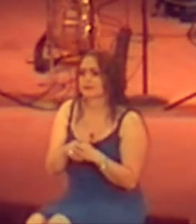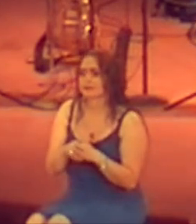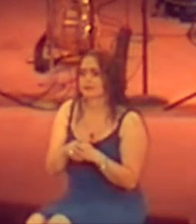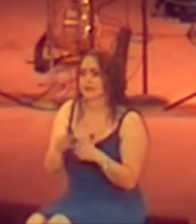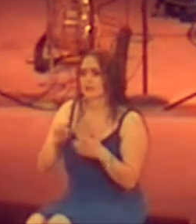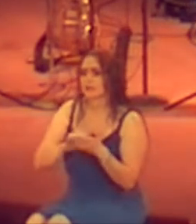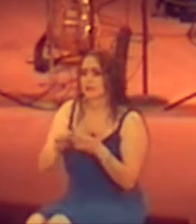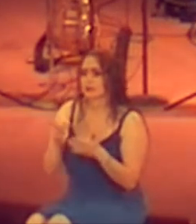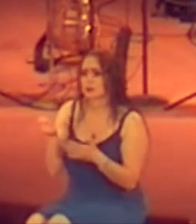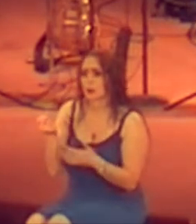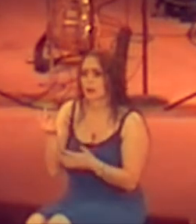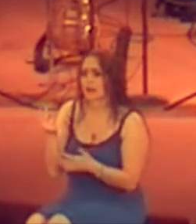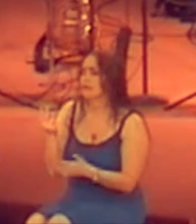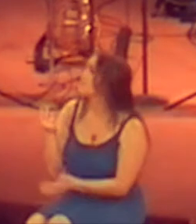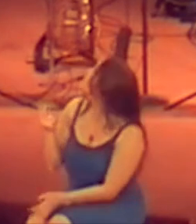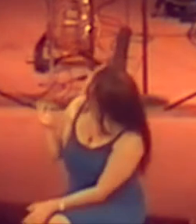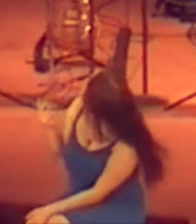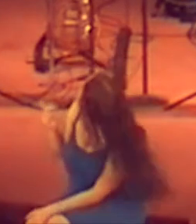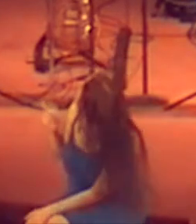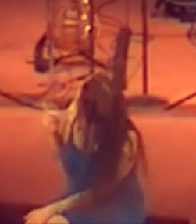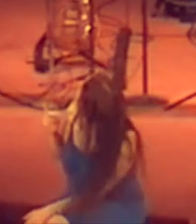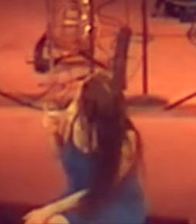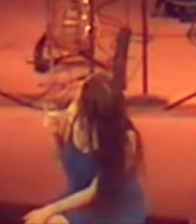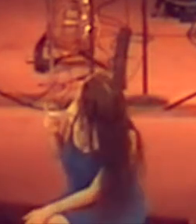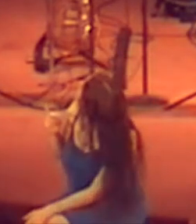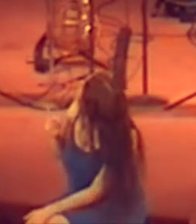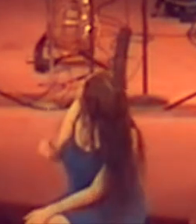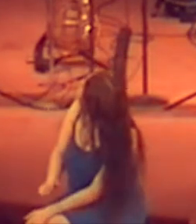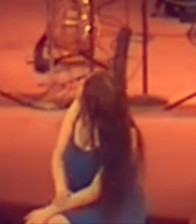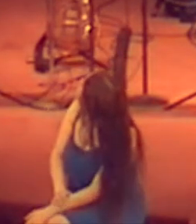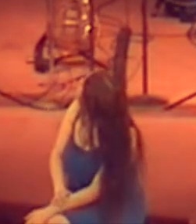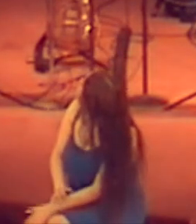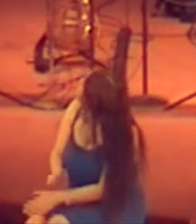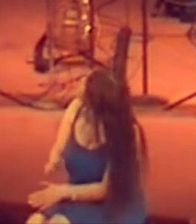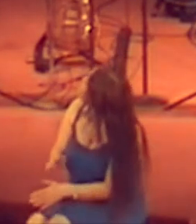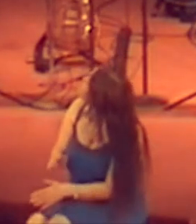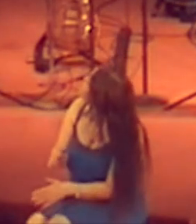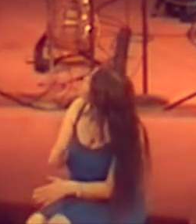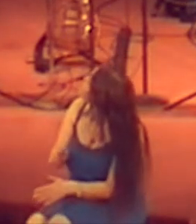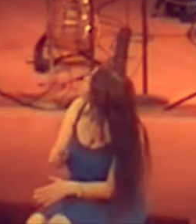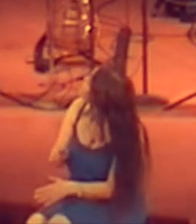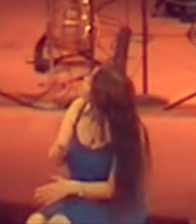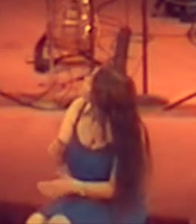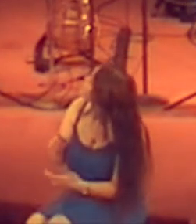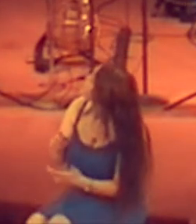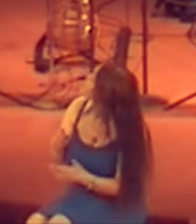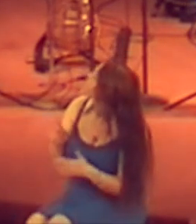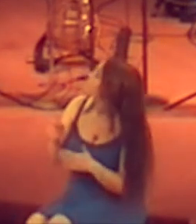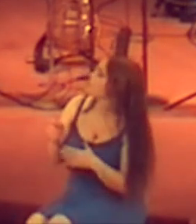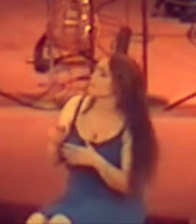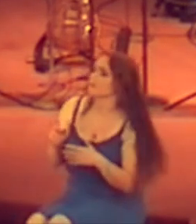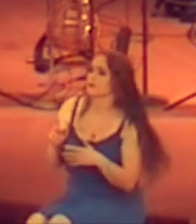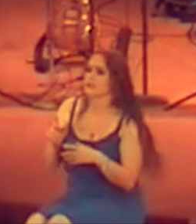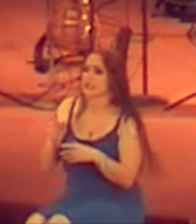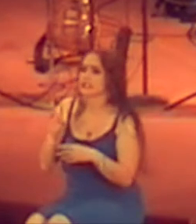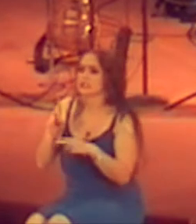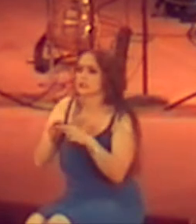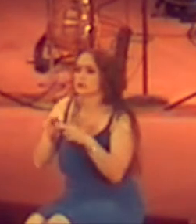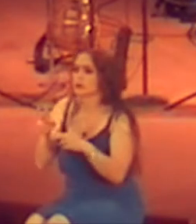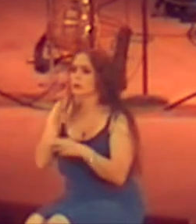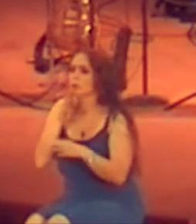Verse 12. Can a fig tree, my brethren, produce olives, or a vine produce figs? Nor can salt water produce